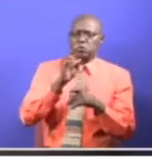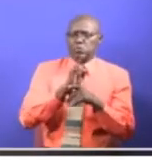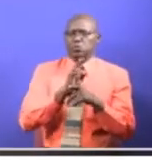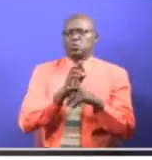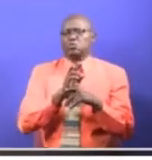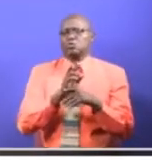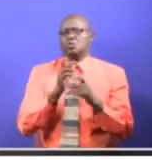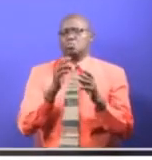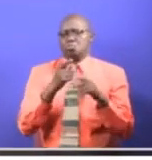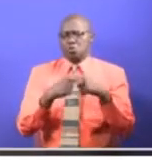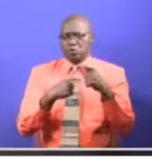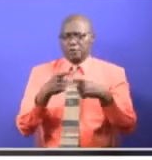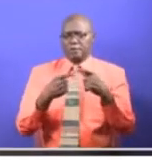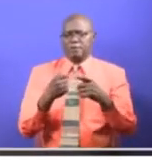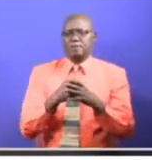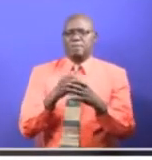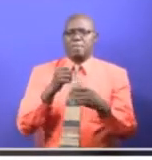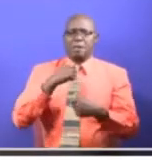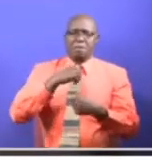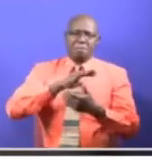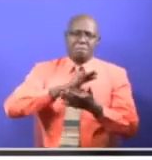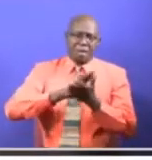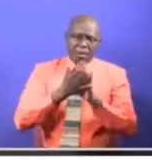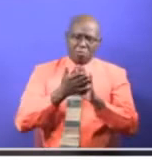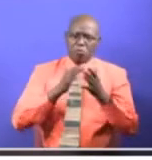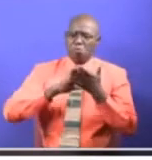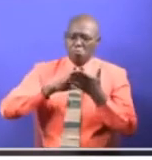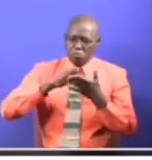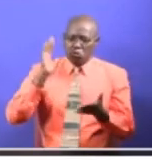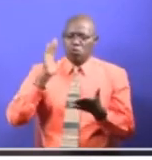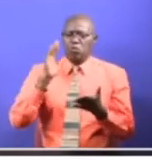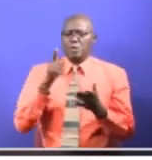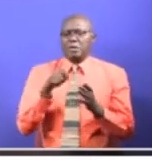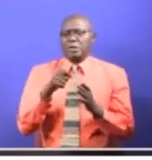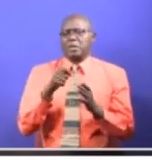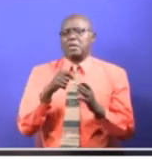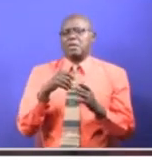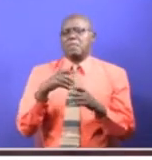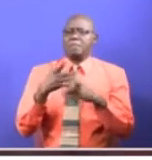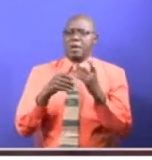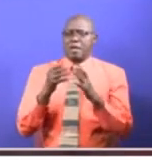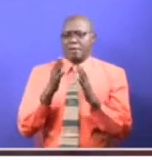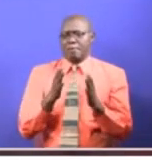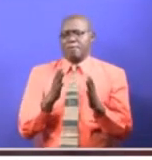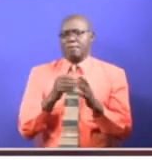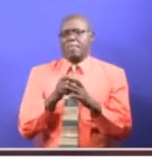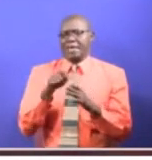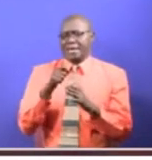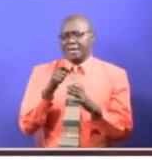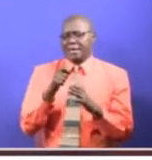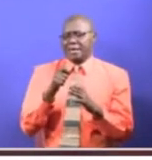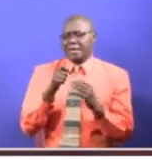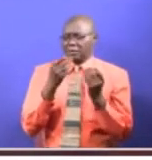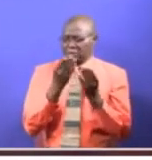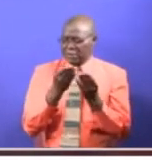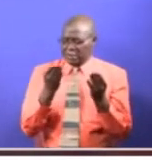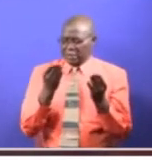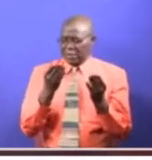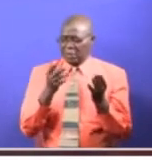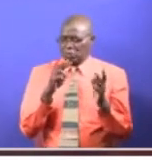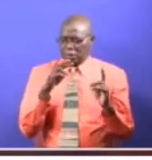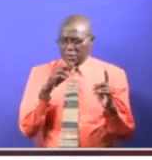towards becoming more of a key player within the circular economy. One of the key elements that we're looking at